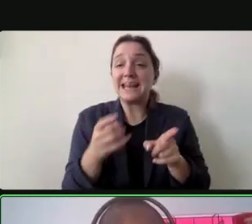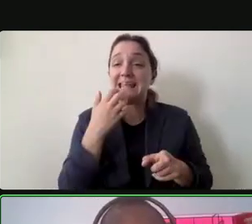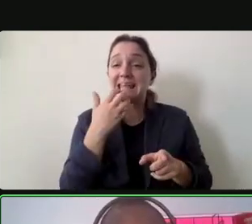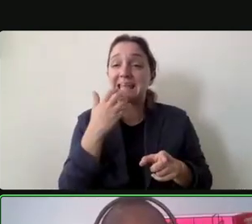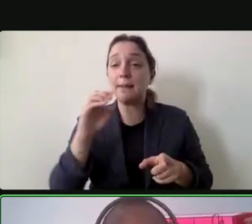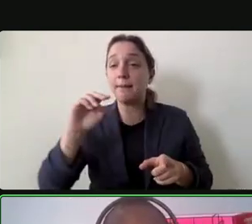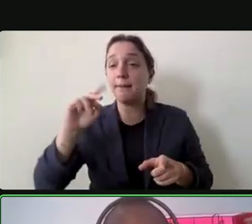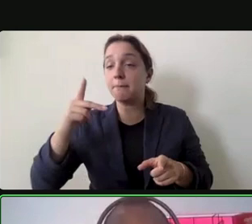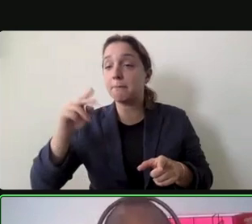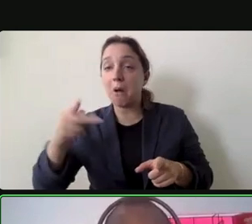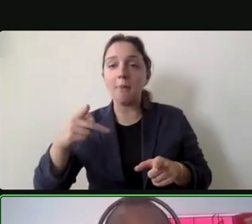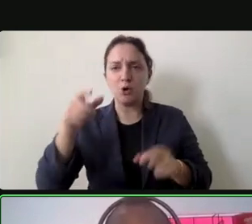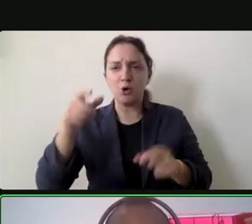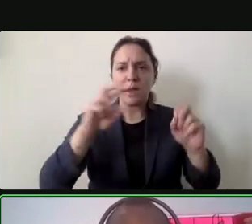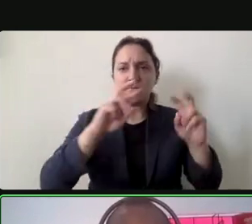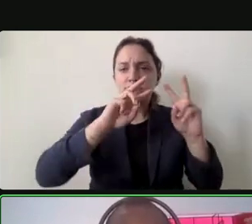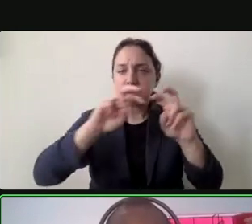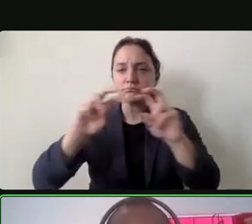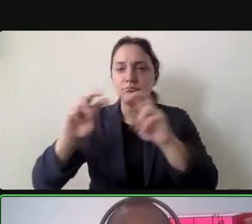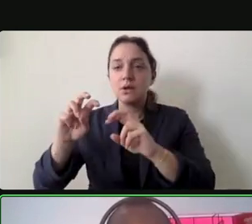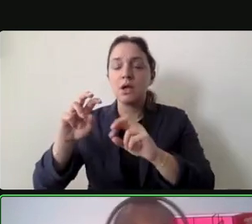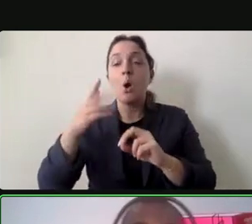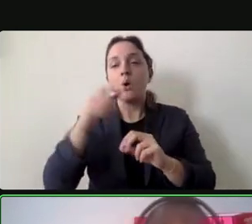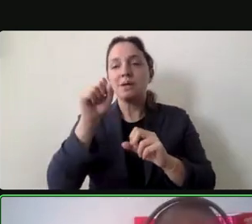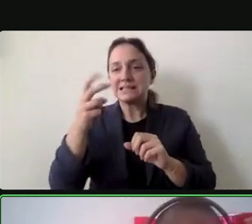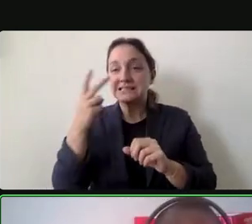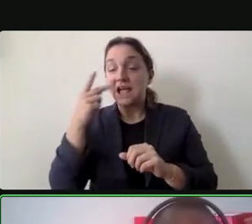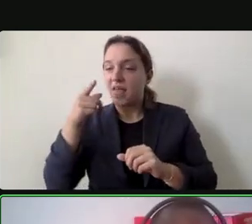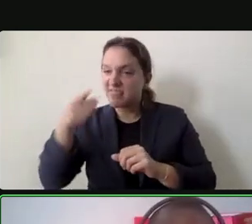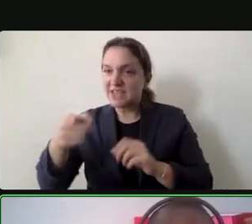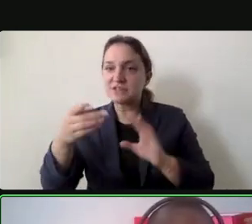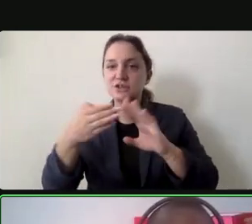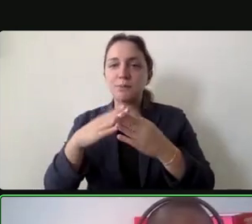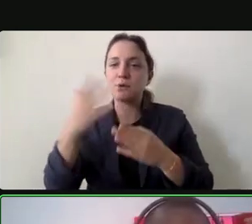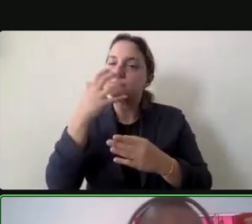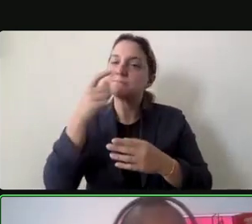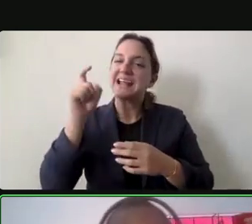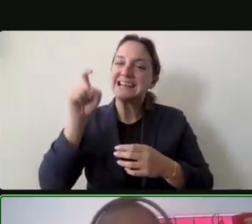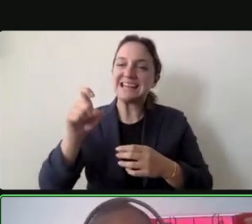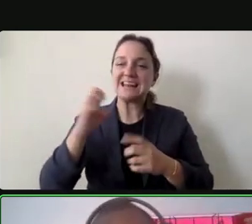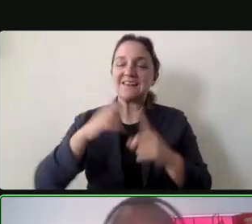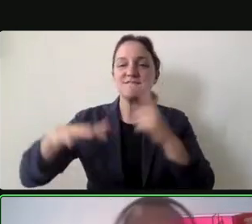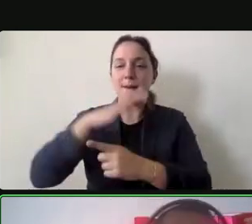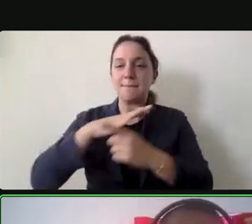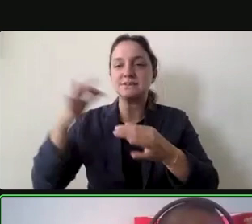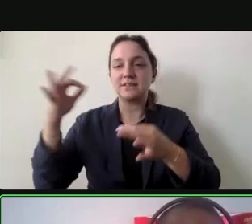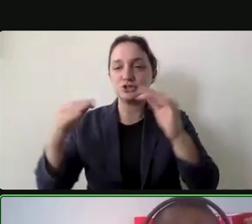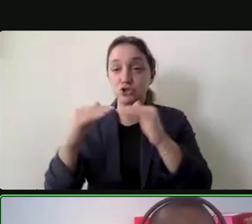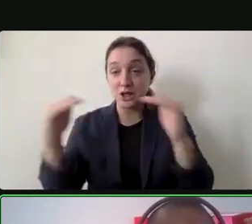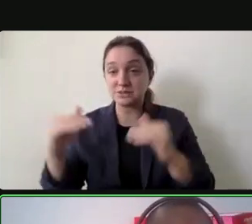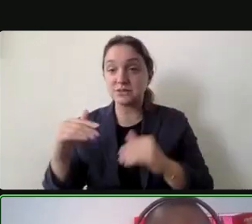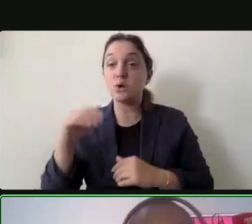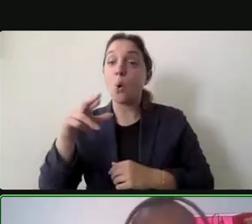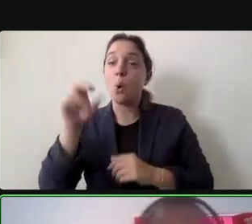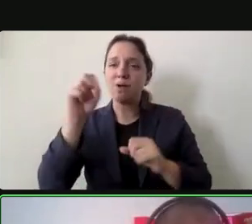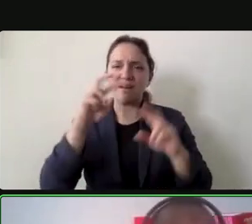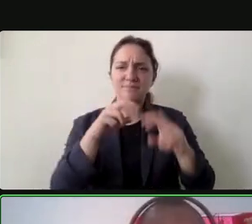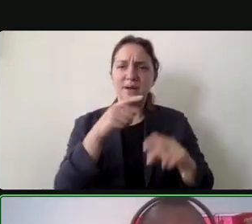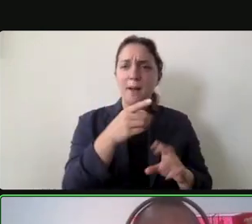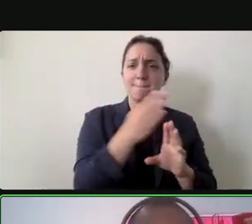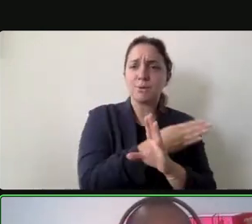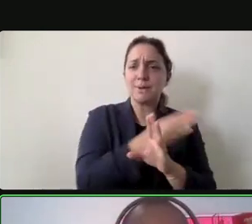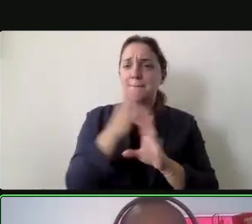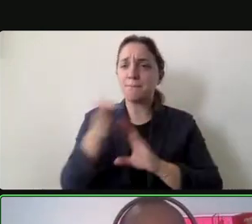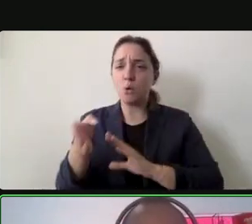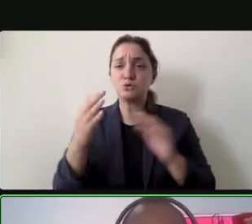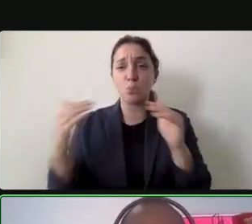buildings are located in communities that need environmental justice? What year were those buildings built? Were they built before or after World War II, which really